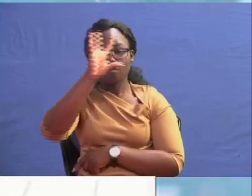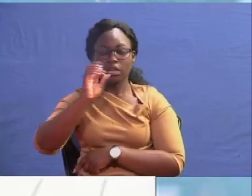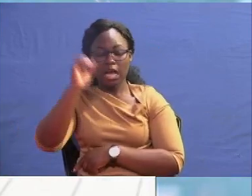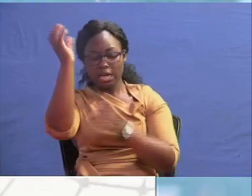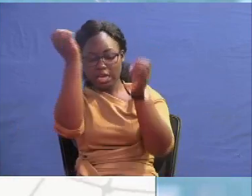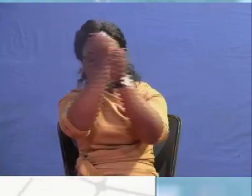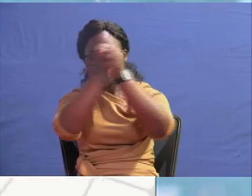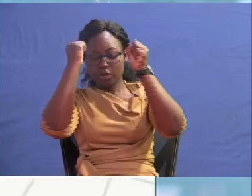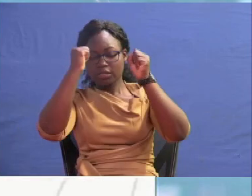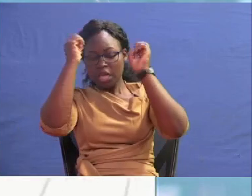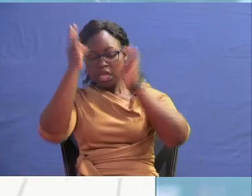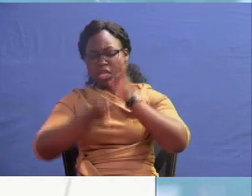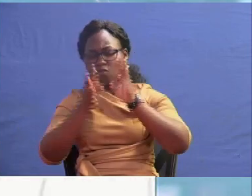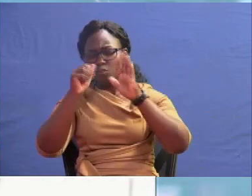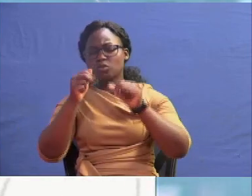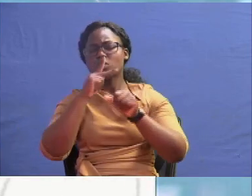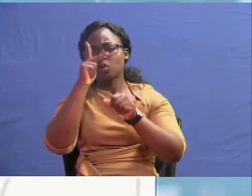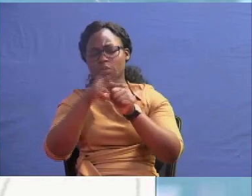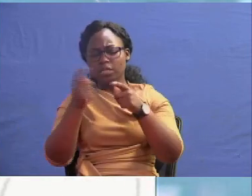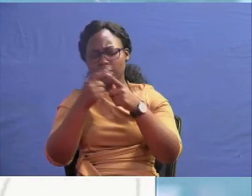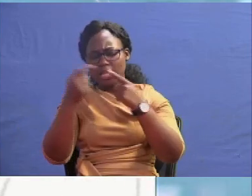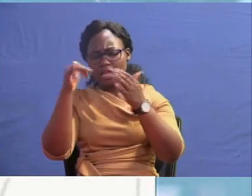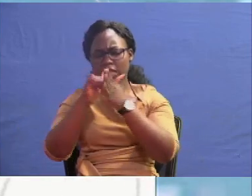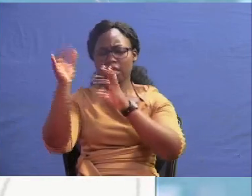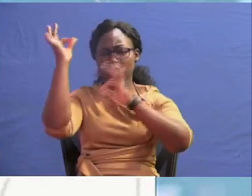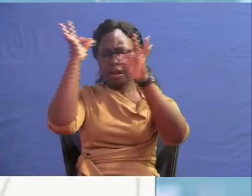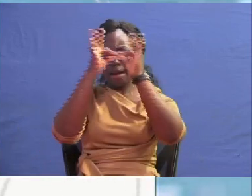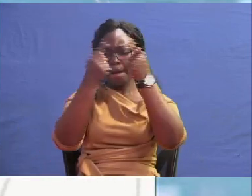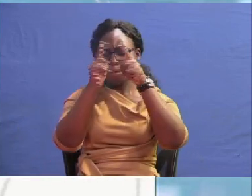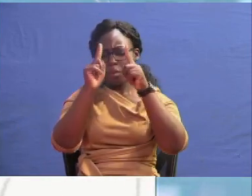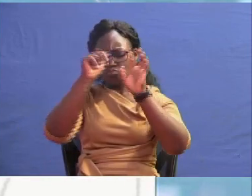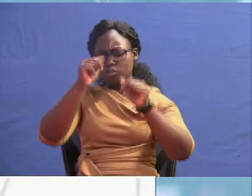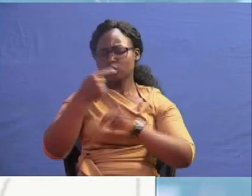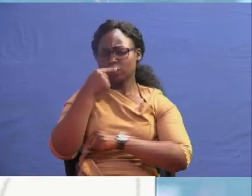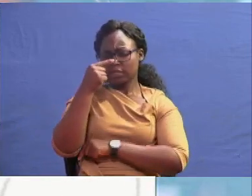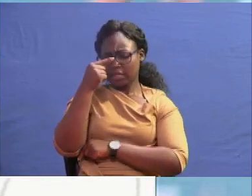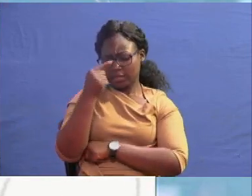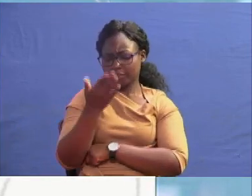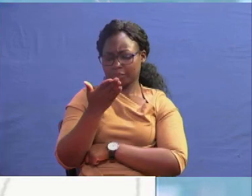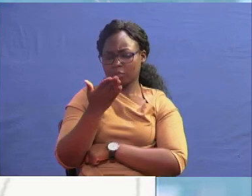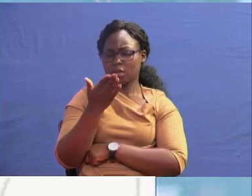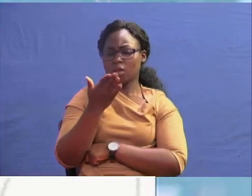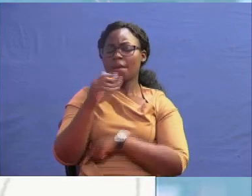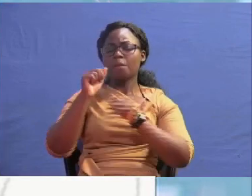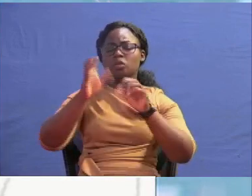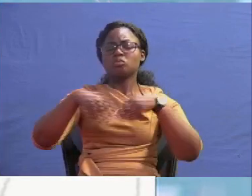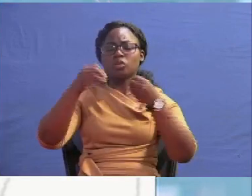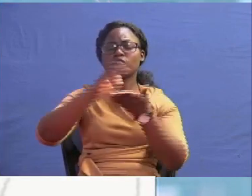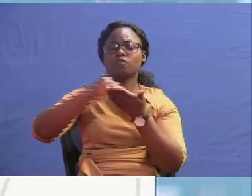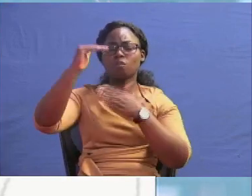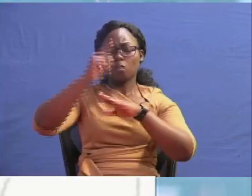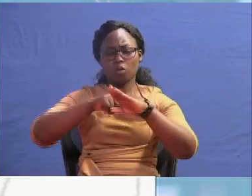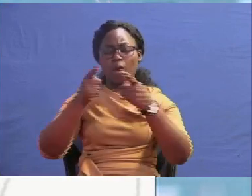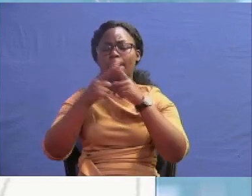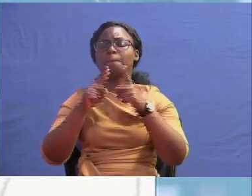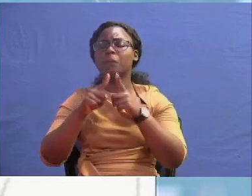he would have kept on it, then that would have been perfect. But nonetheless, I will say that probably we should give him more time. But the